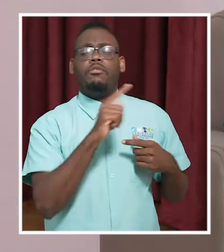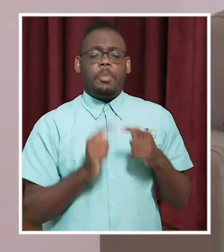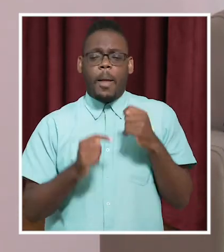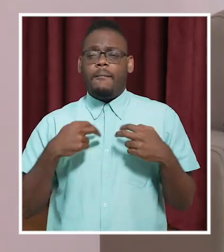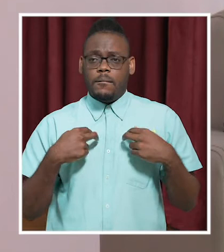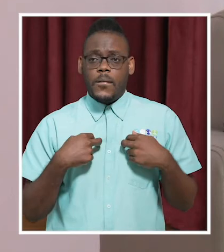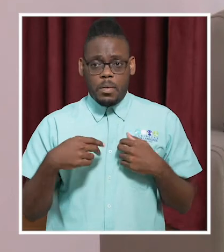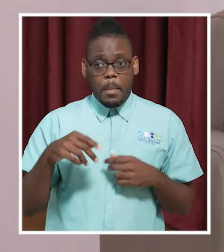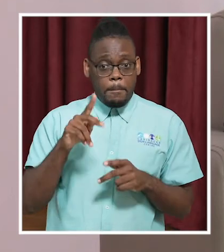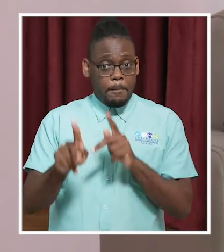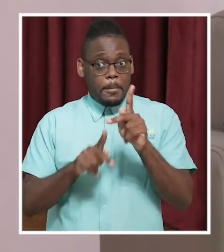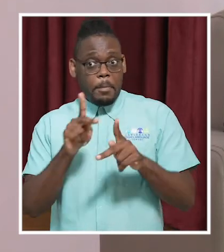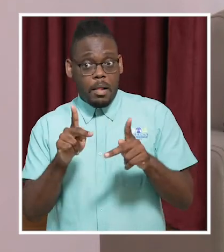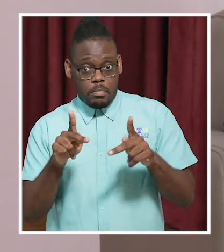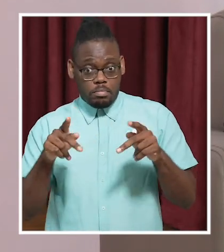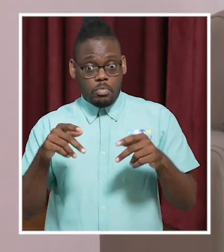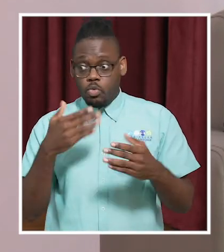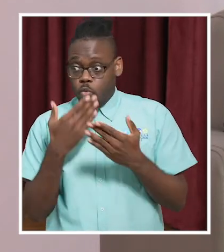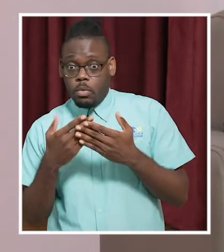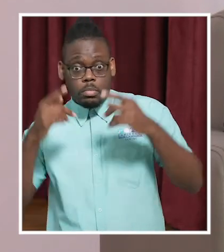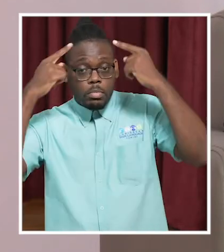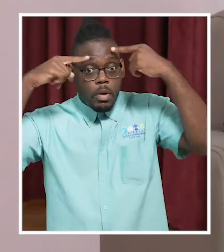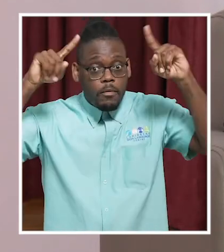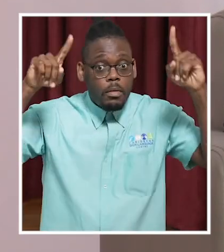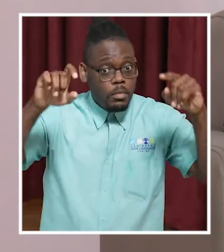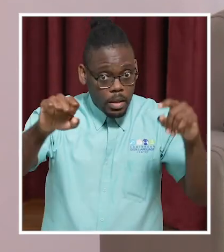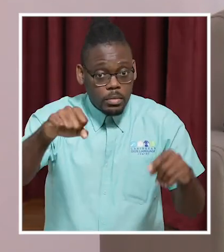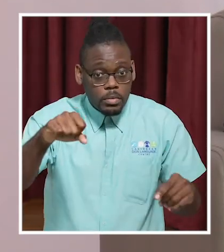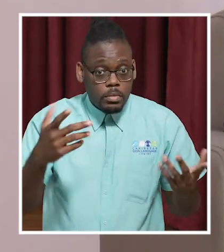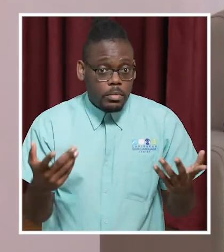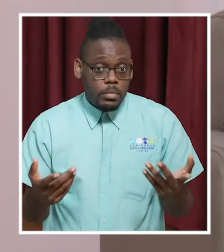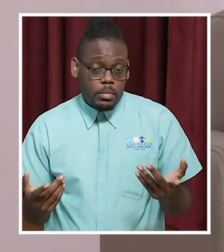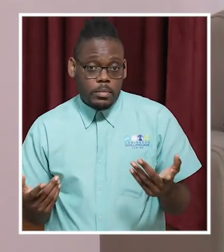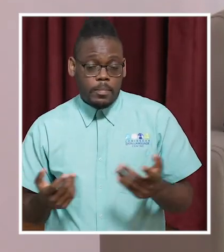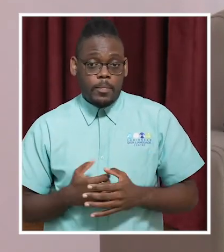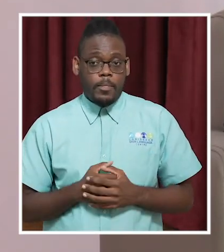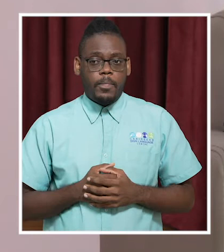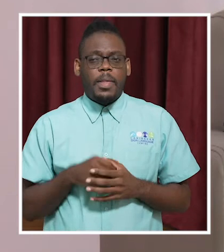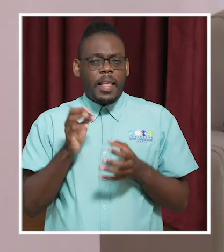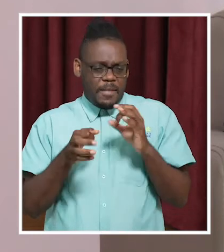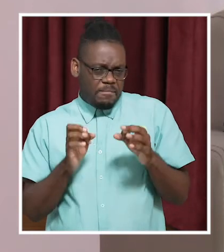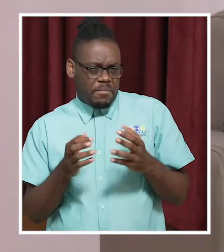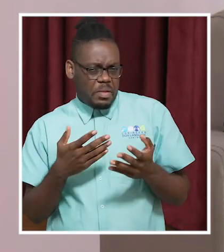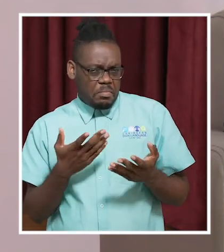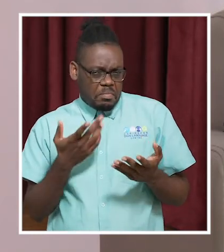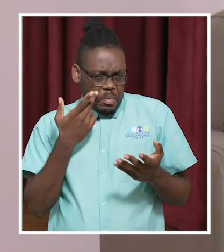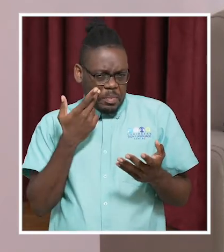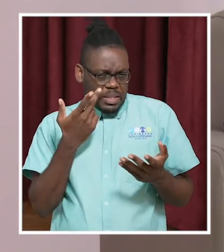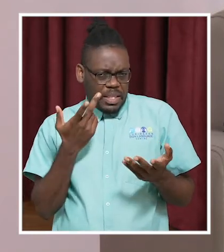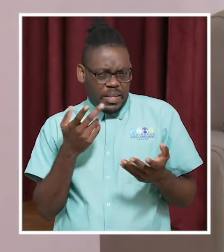successful with ADHD symptoms, they do not, if you ask for help from them, they will not want